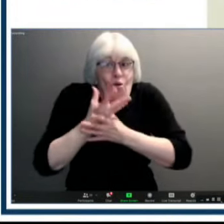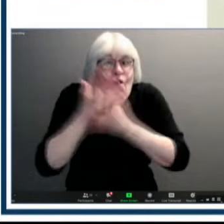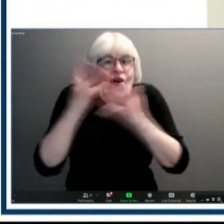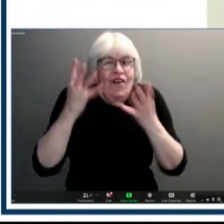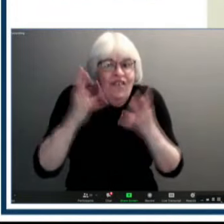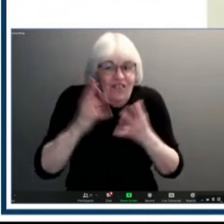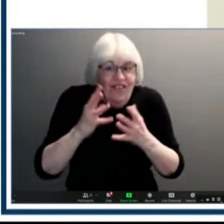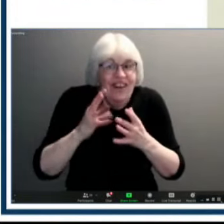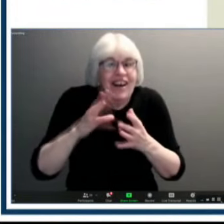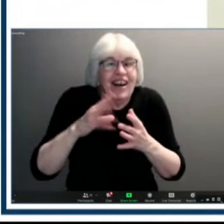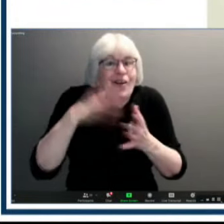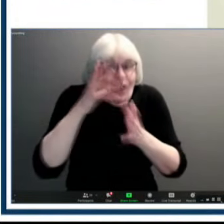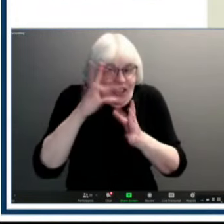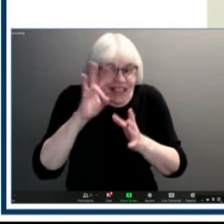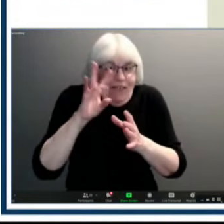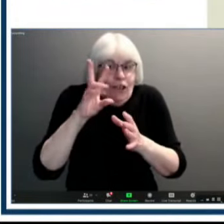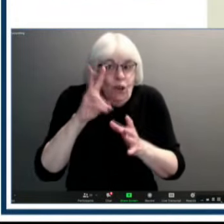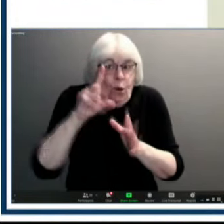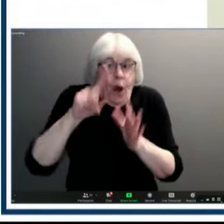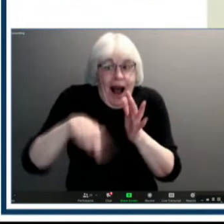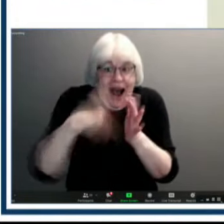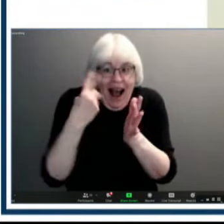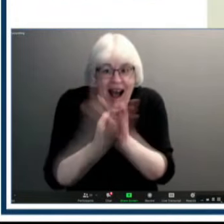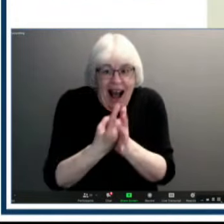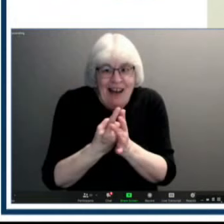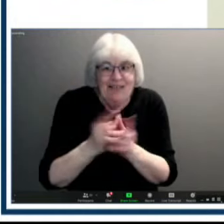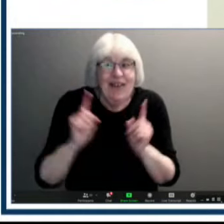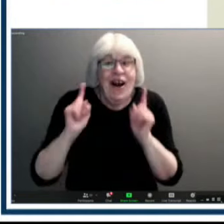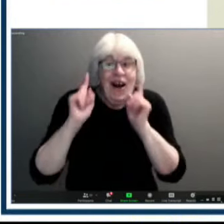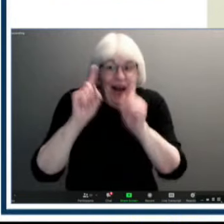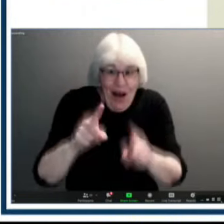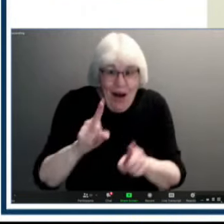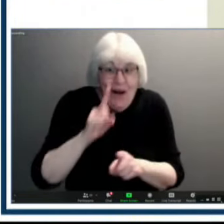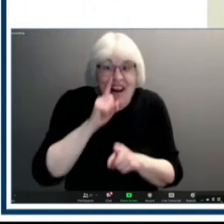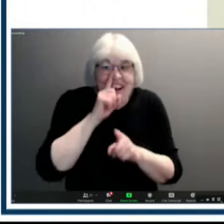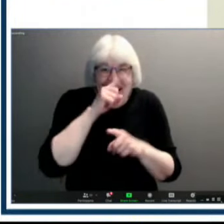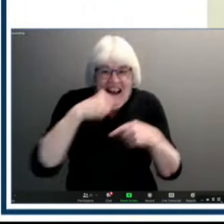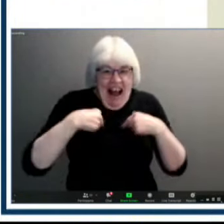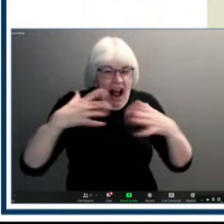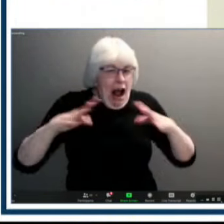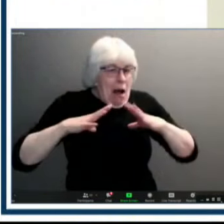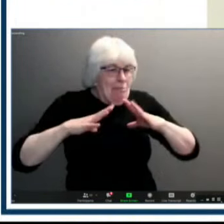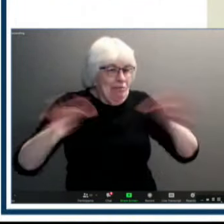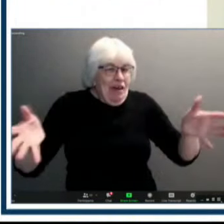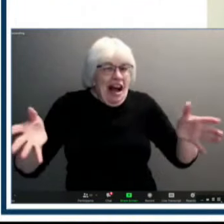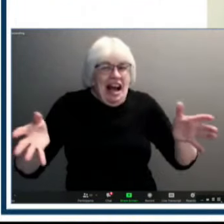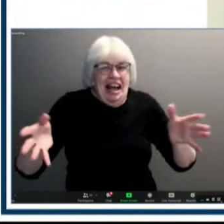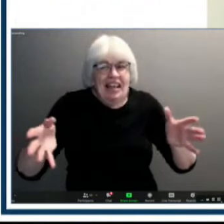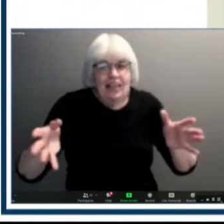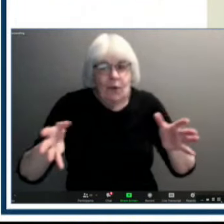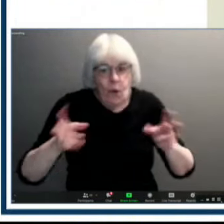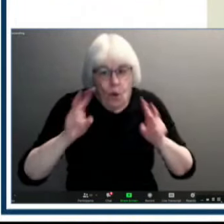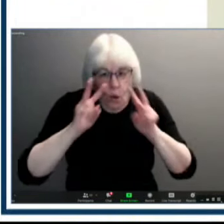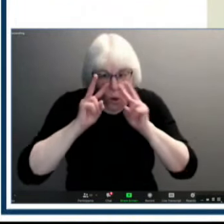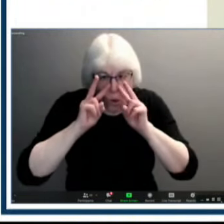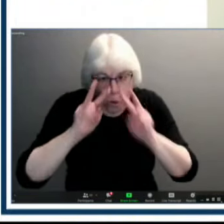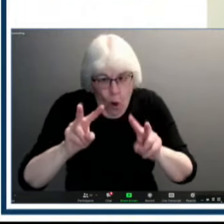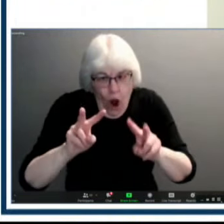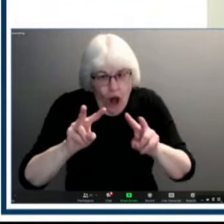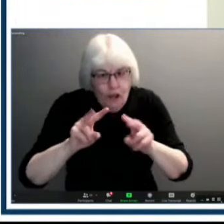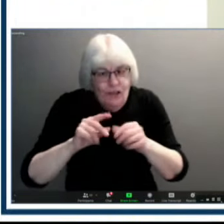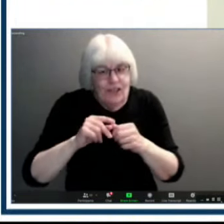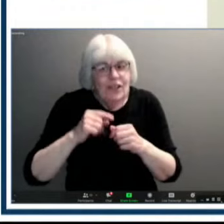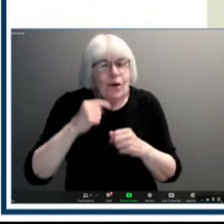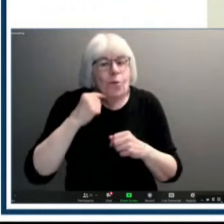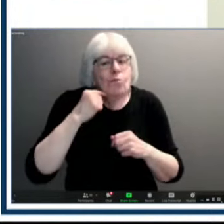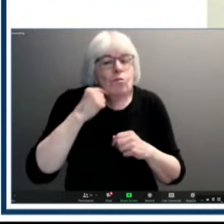seeing people test every day thinking they're fine when really they need to be watching the calendar, thinking about their contacts, thinking about their